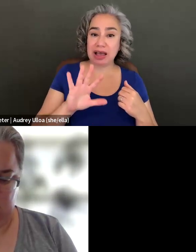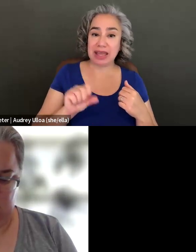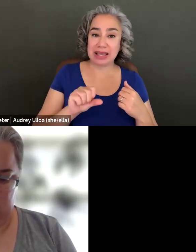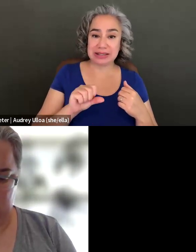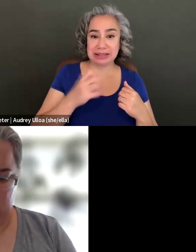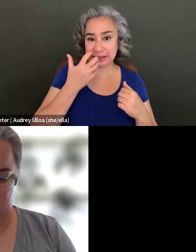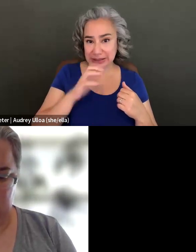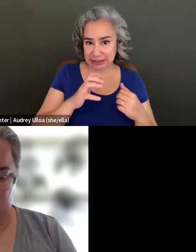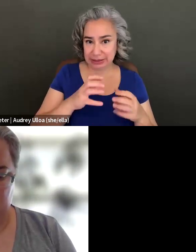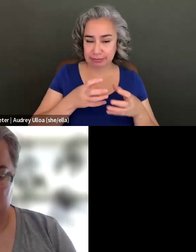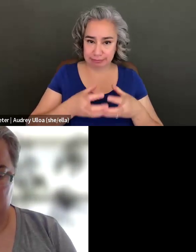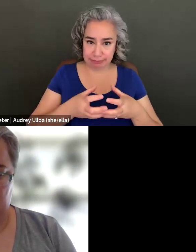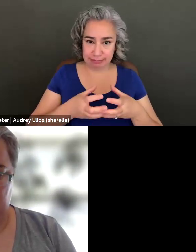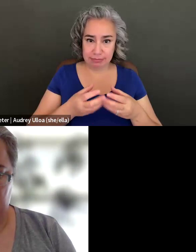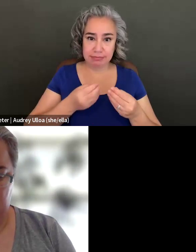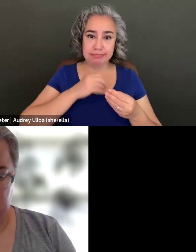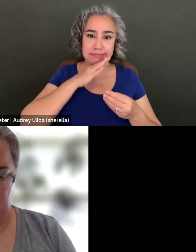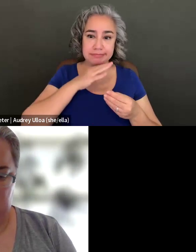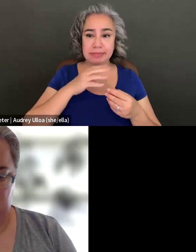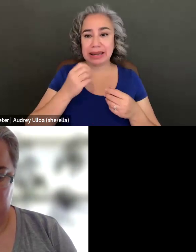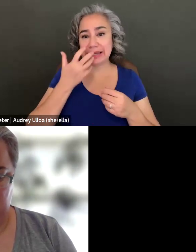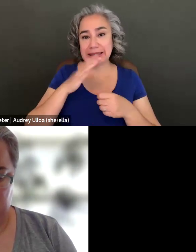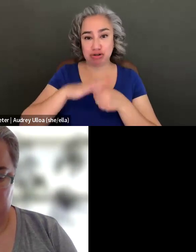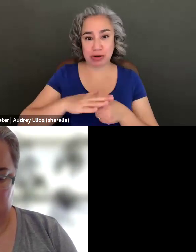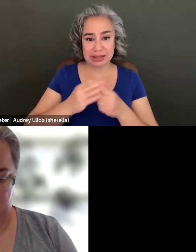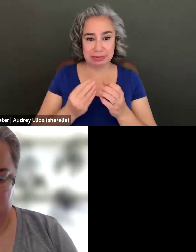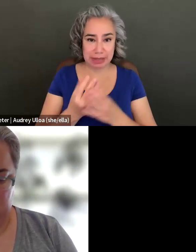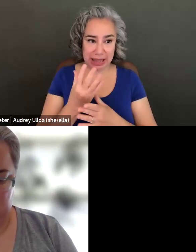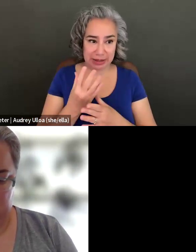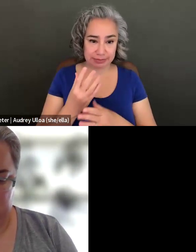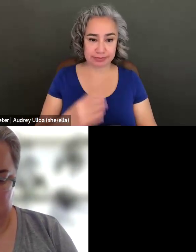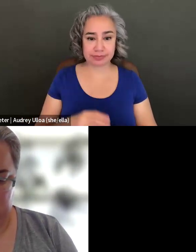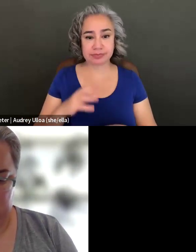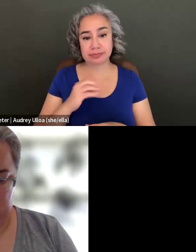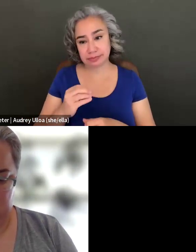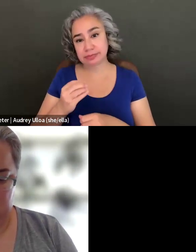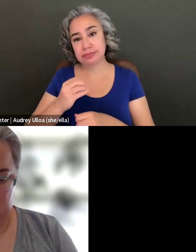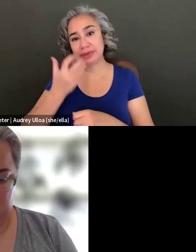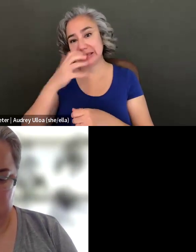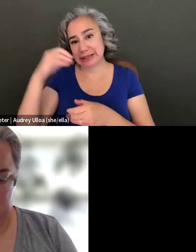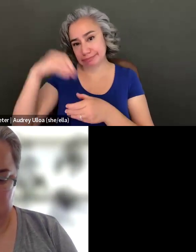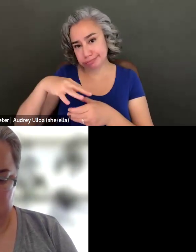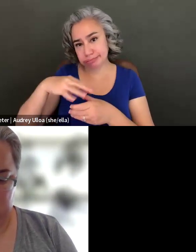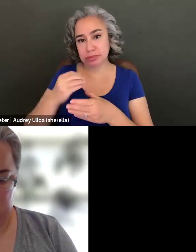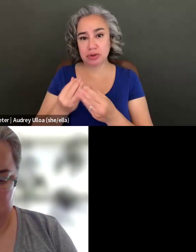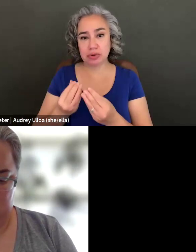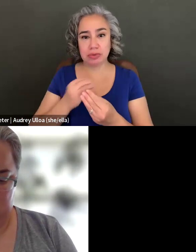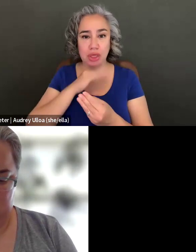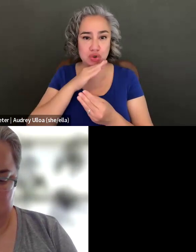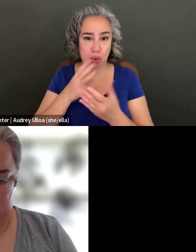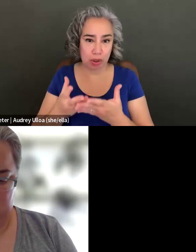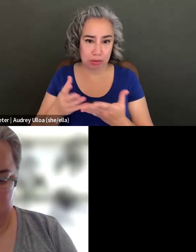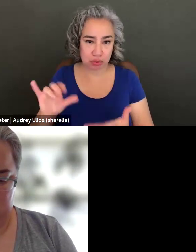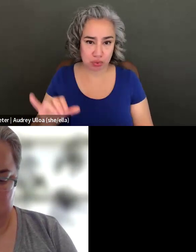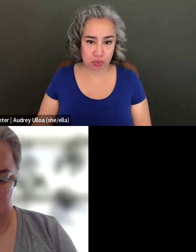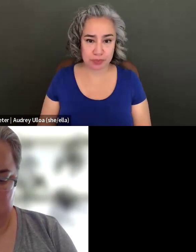heat-conditioned, W605S heat-stressed plants in W605S heat-conditioned soil. So